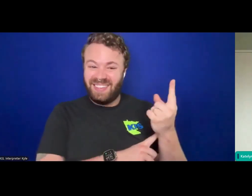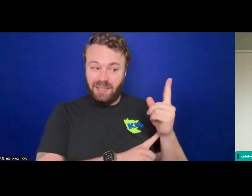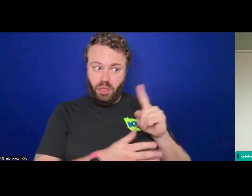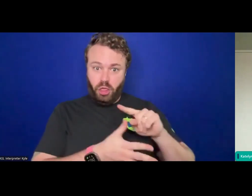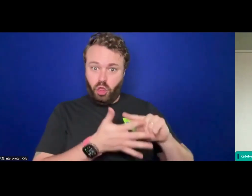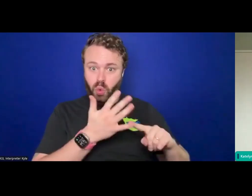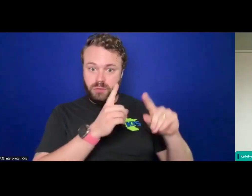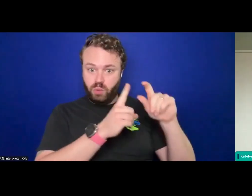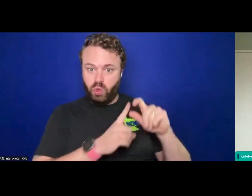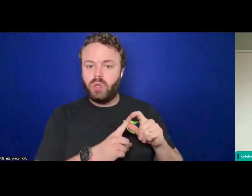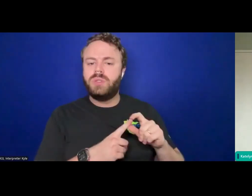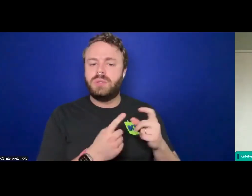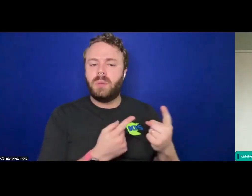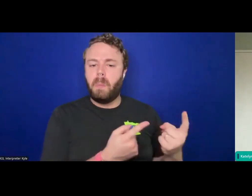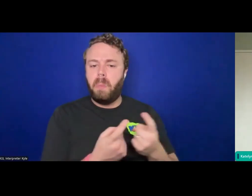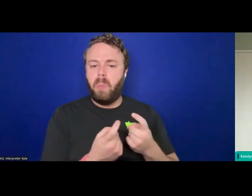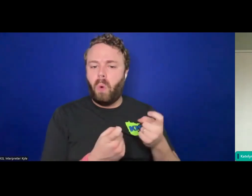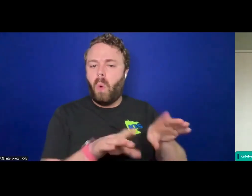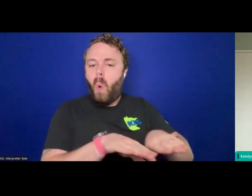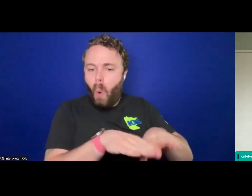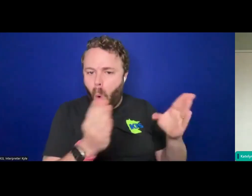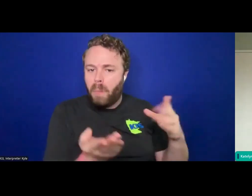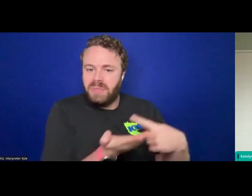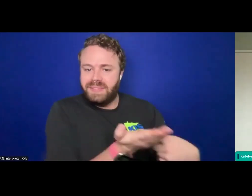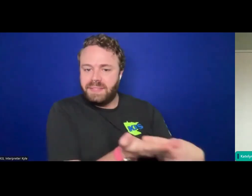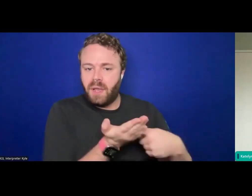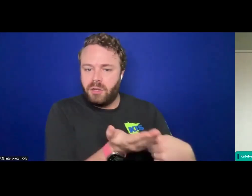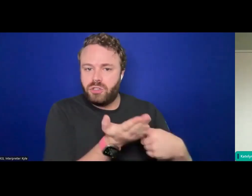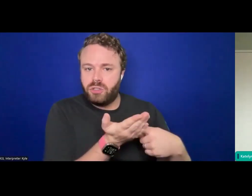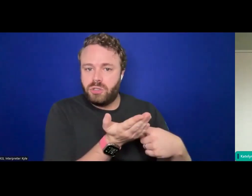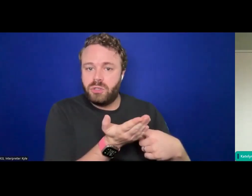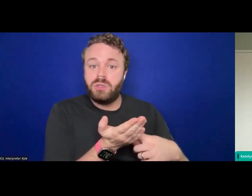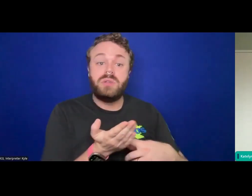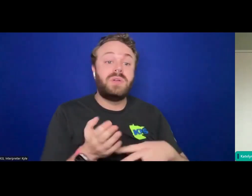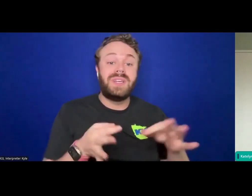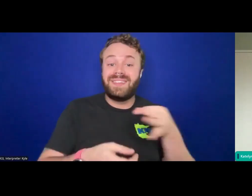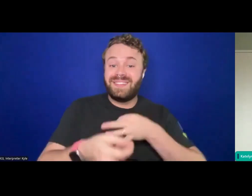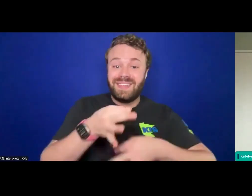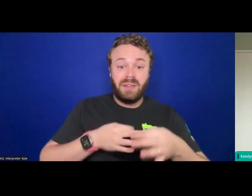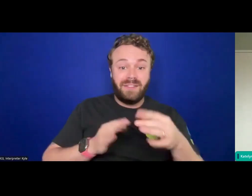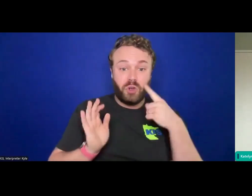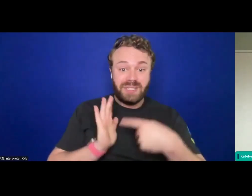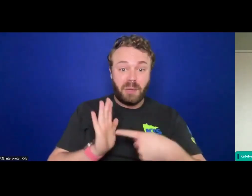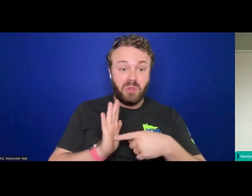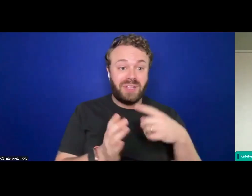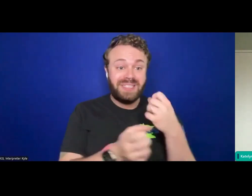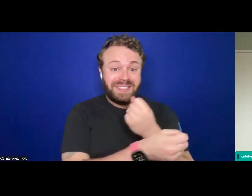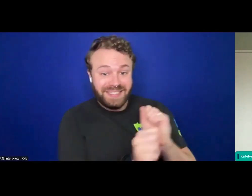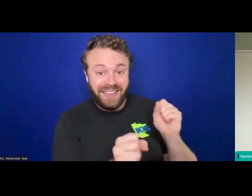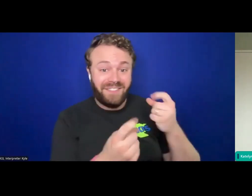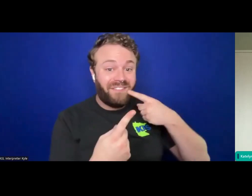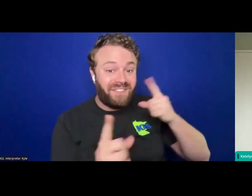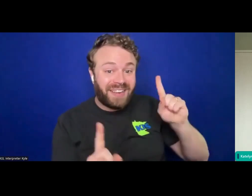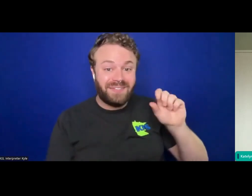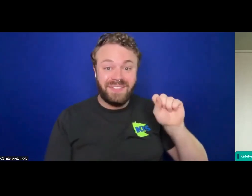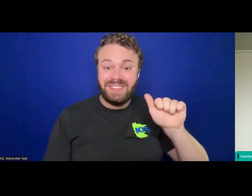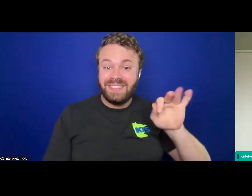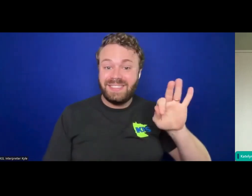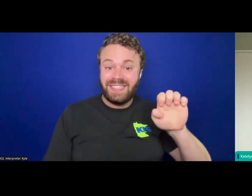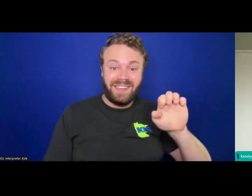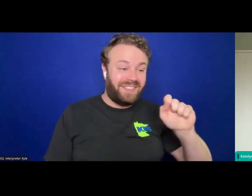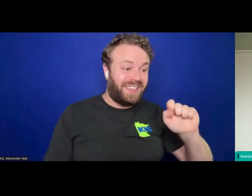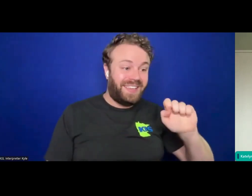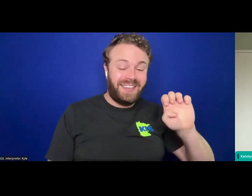it. Similarly, words like safe and effective, they're true, but they're not always the most meaningful to